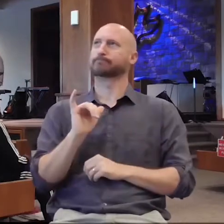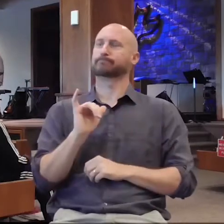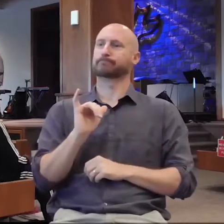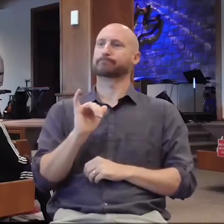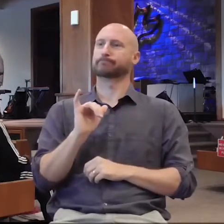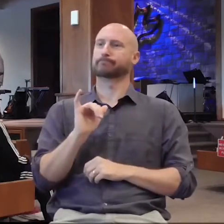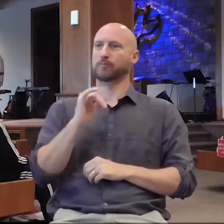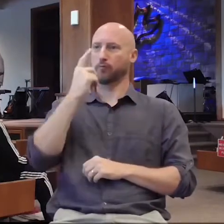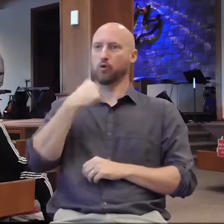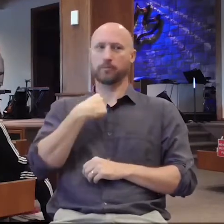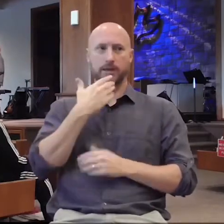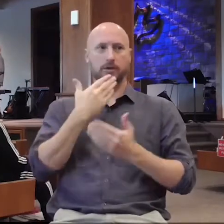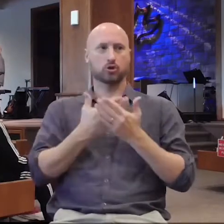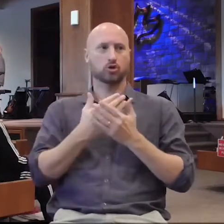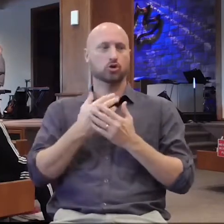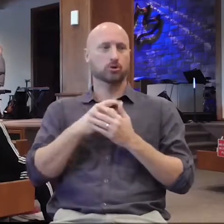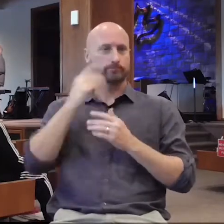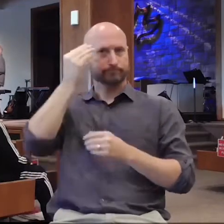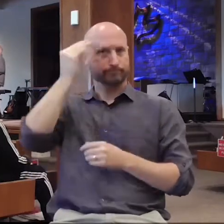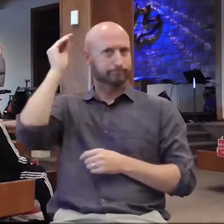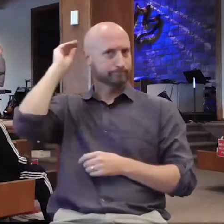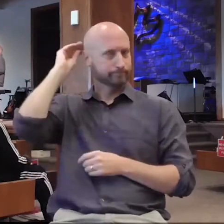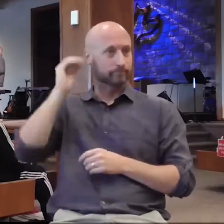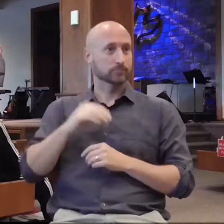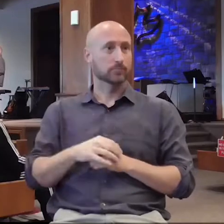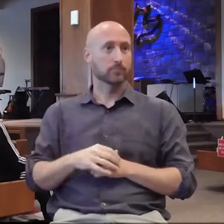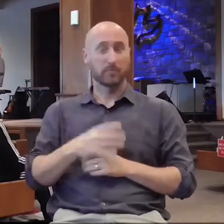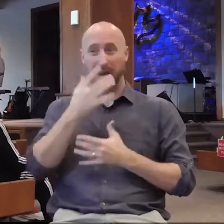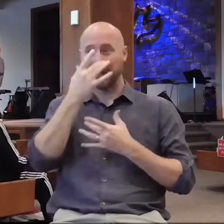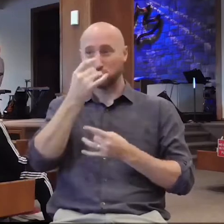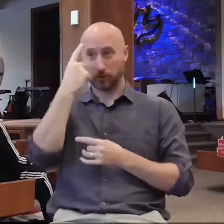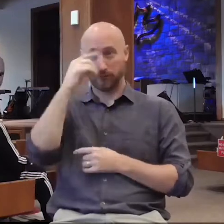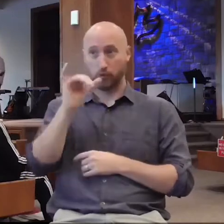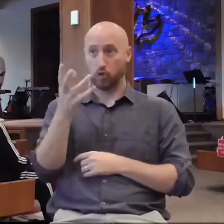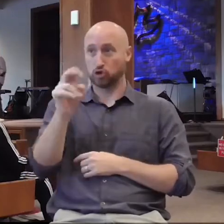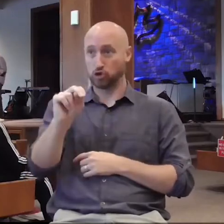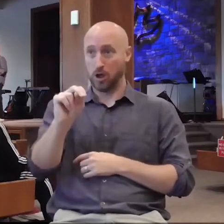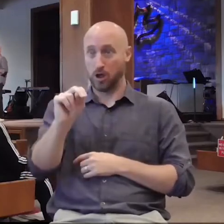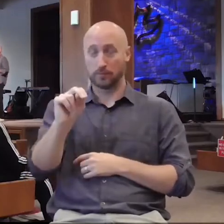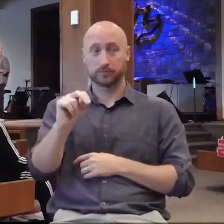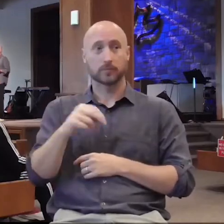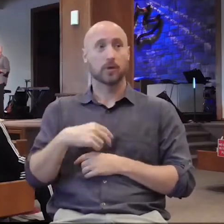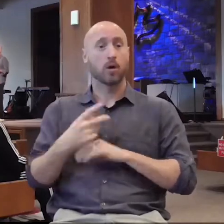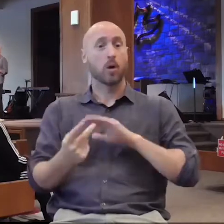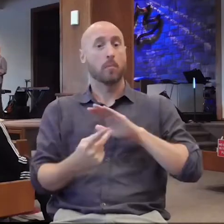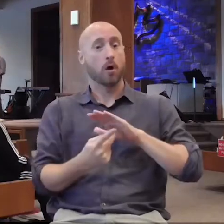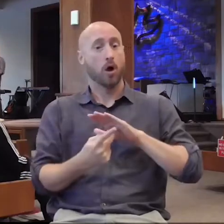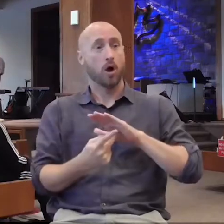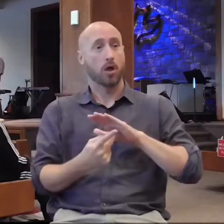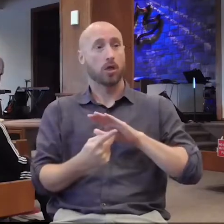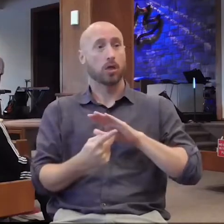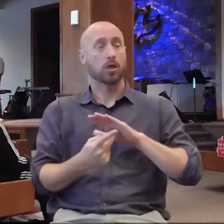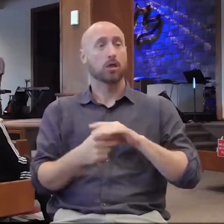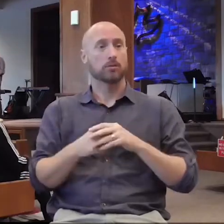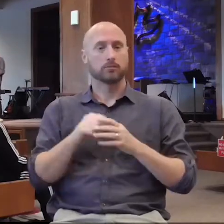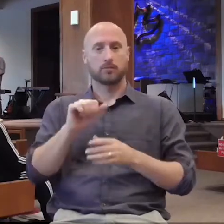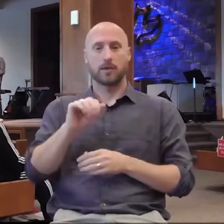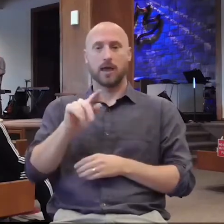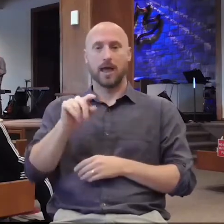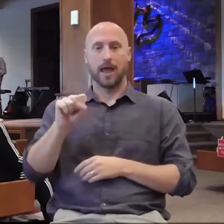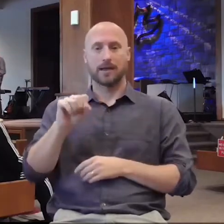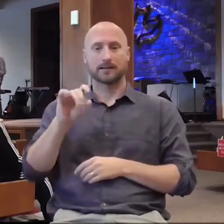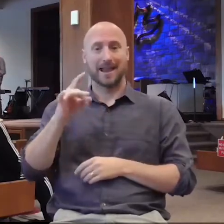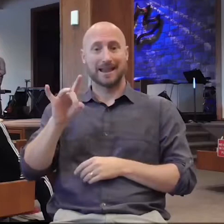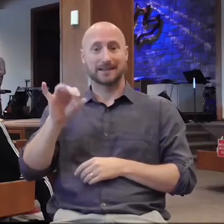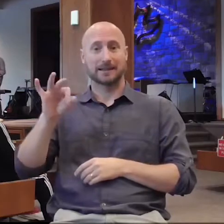and look, interesting for John because Paul, Acts 18 and 19 tell us about the ministry in